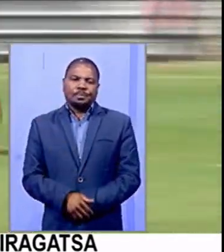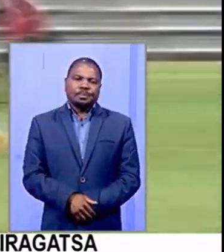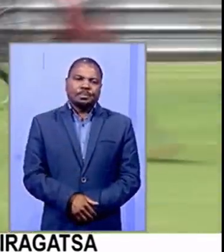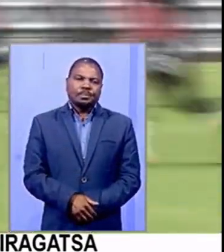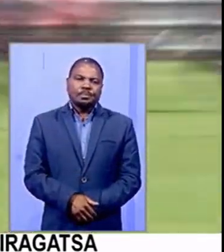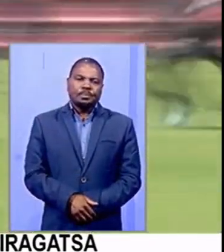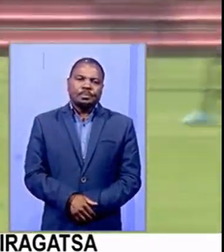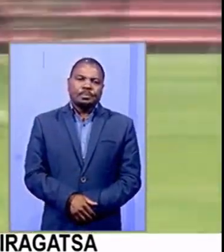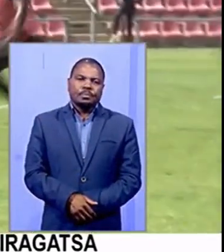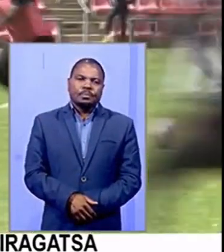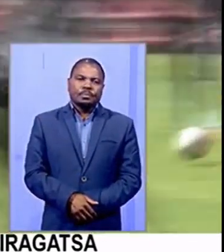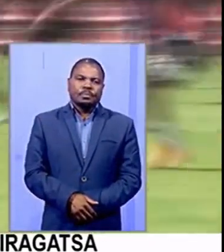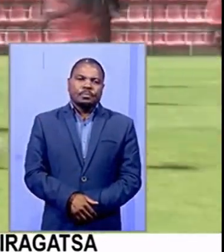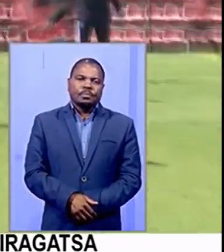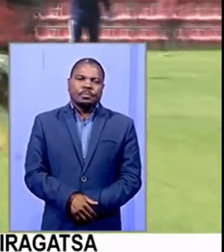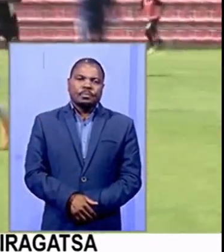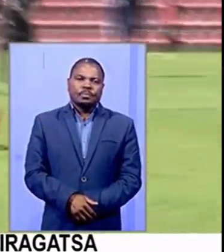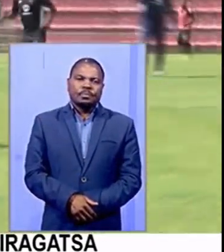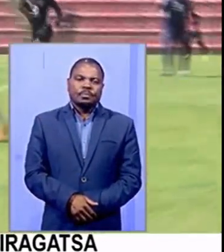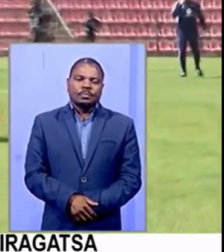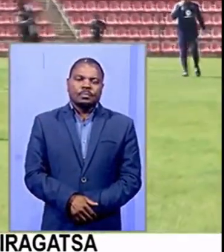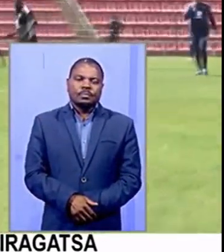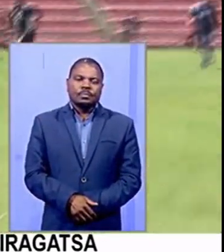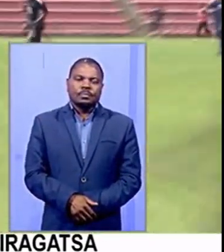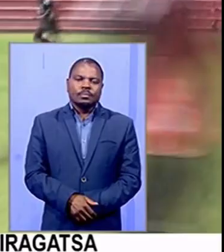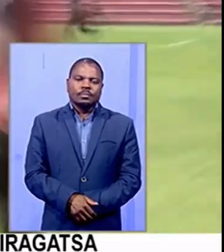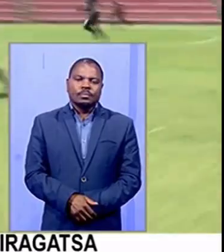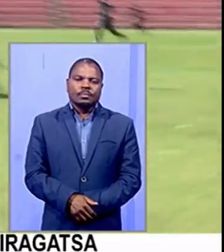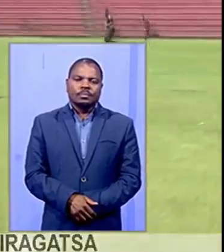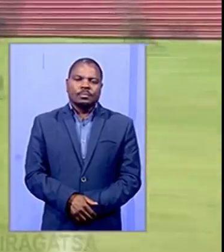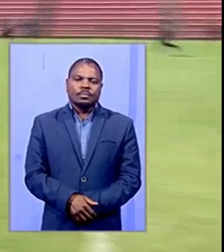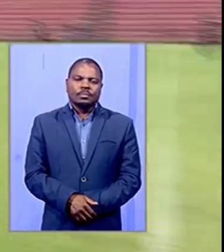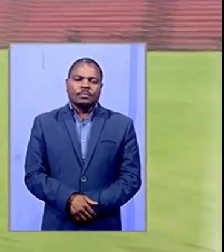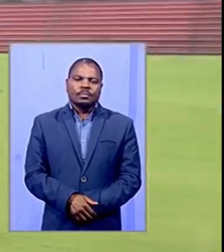Pego ka Sefeso Ramara wa ditaba tša SABC ke le ka Kempton Park.